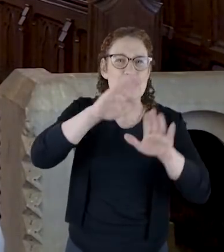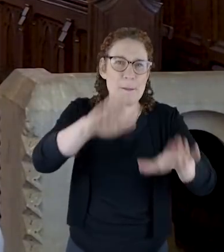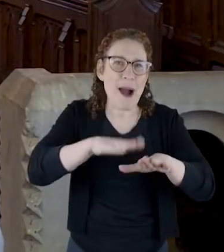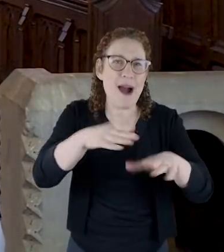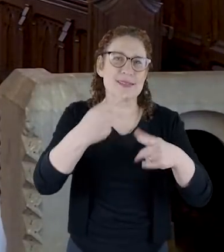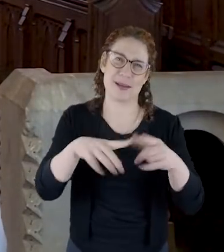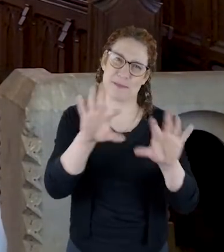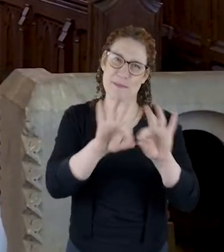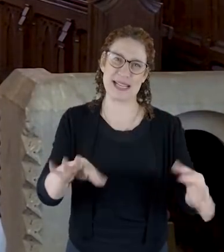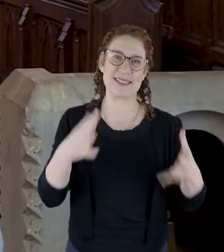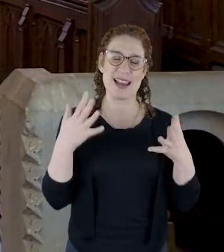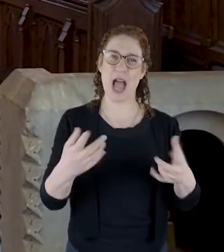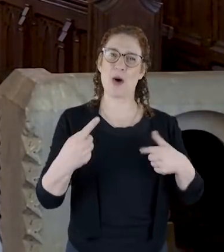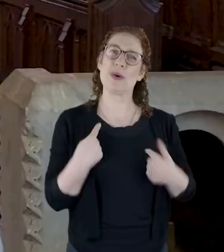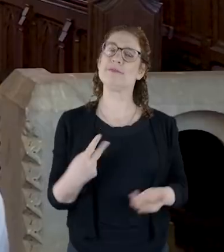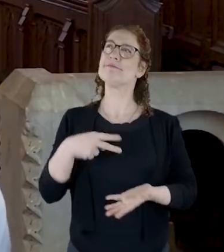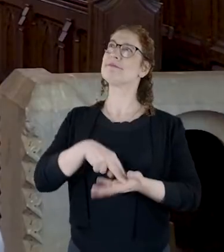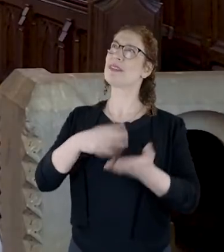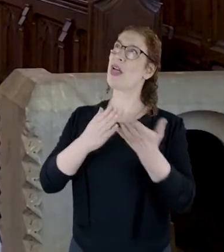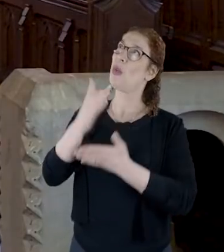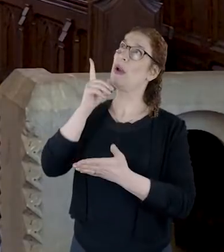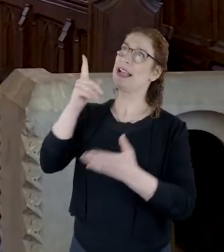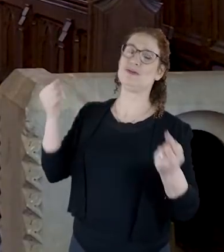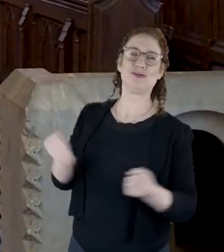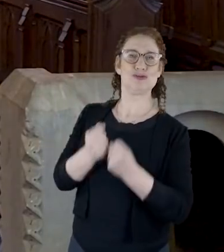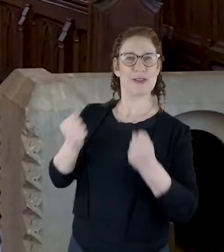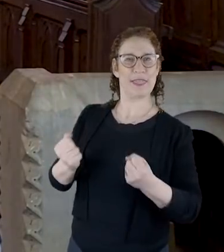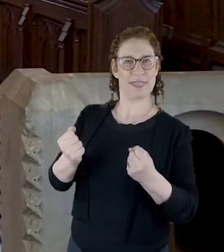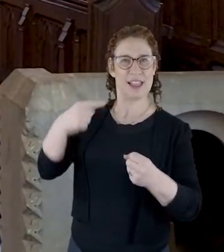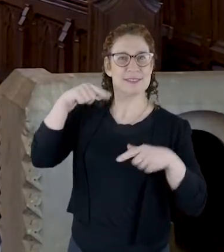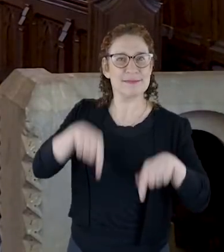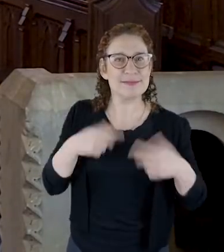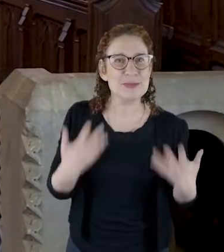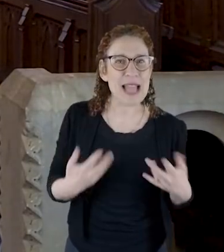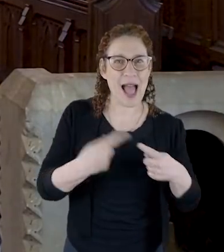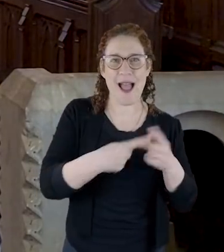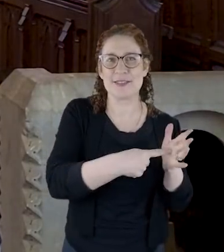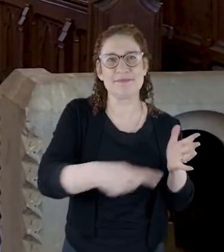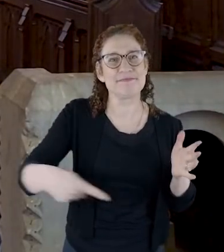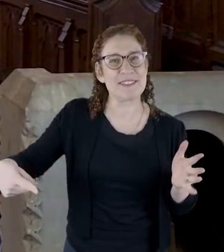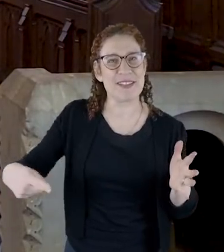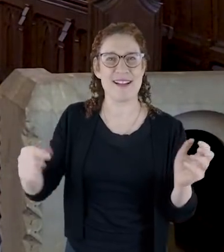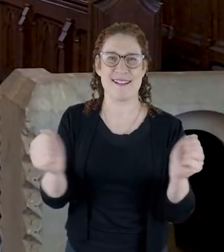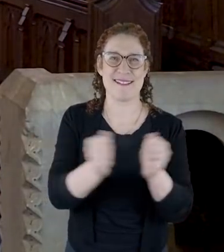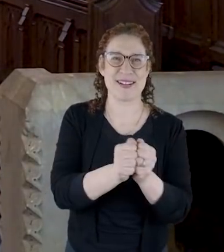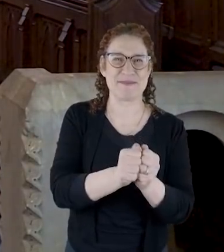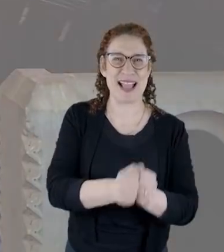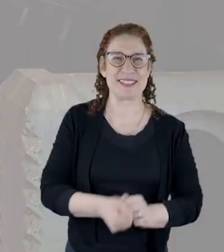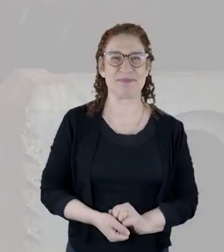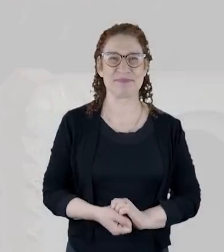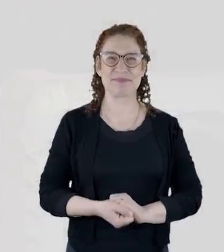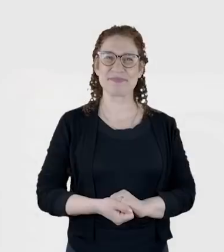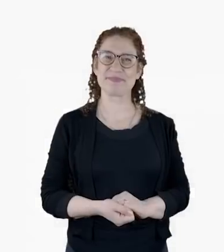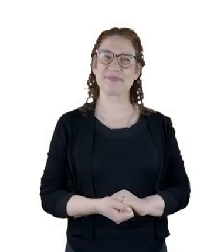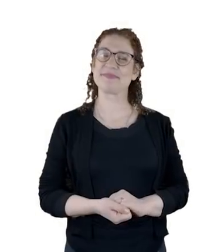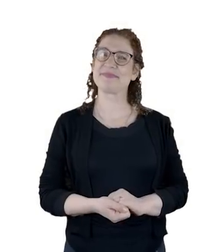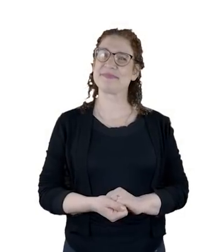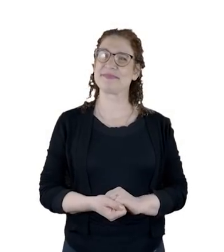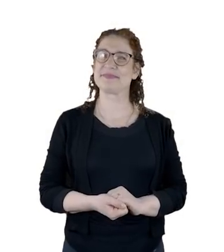his peace to stand before him in his strength alone, this day and evermore. Amen.